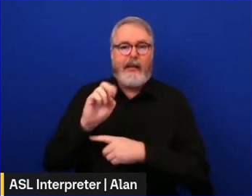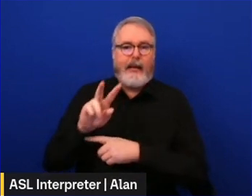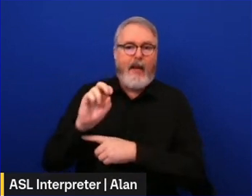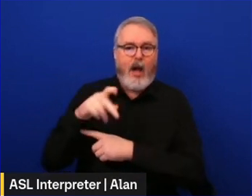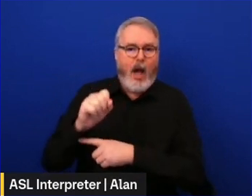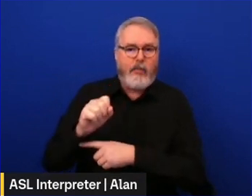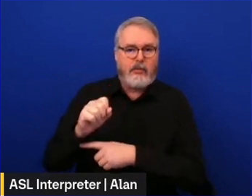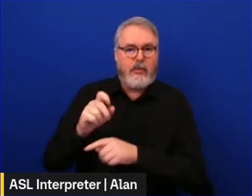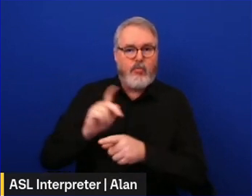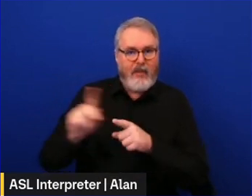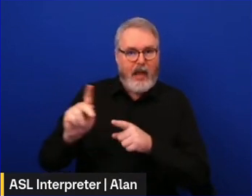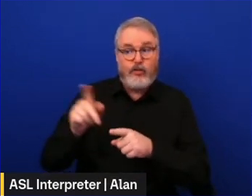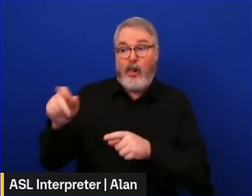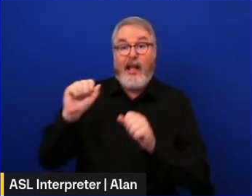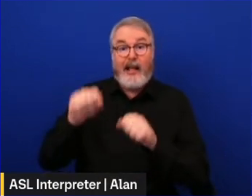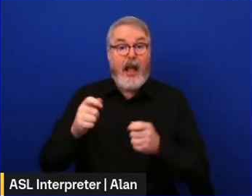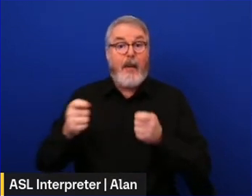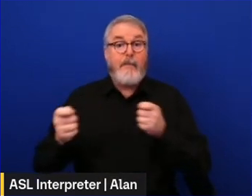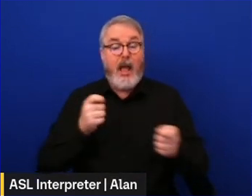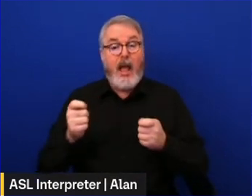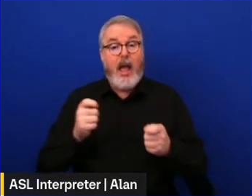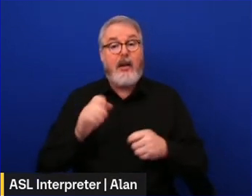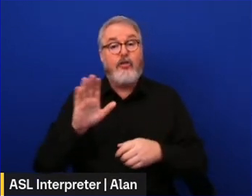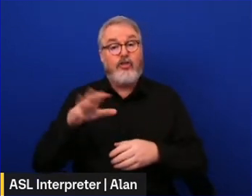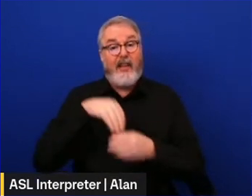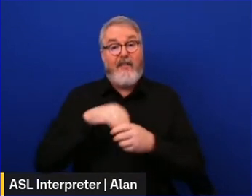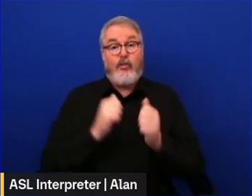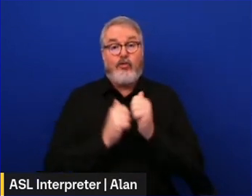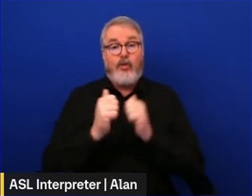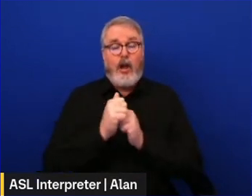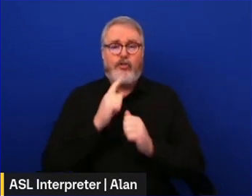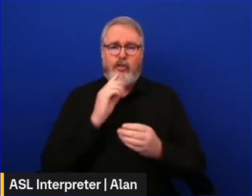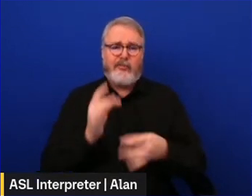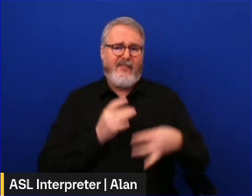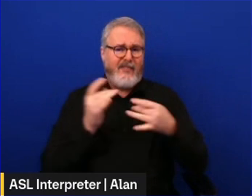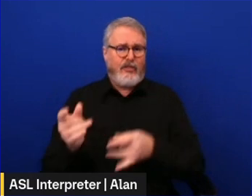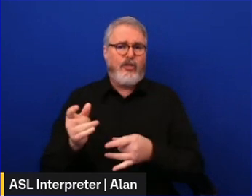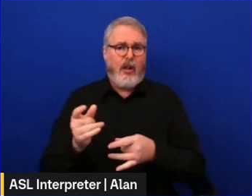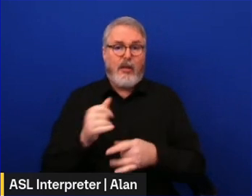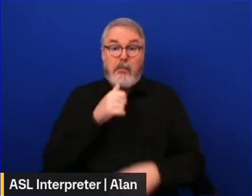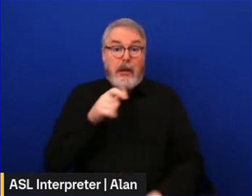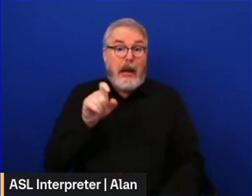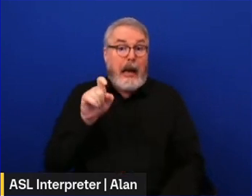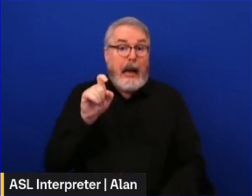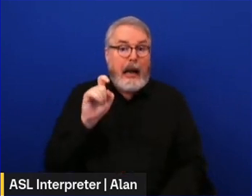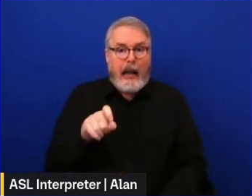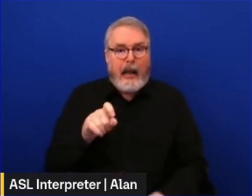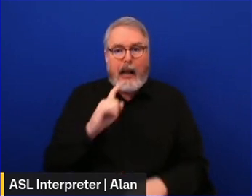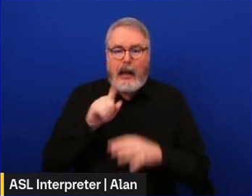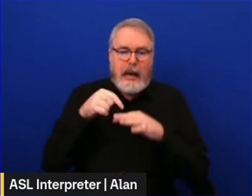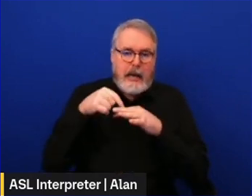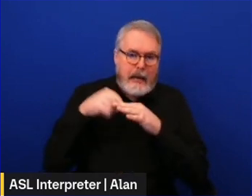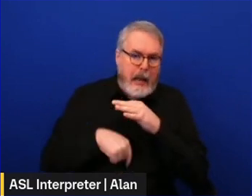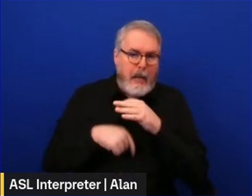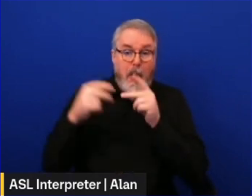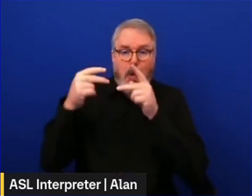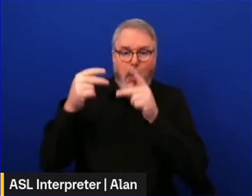manage infrastructure efficiently without the need for deep coding